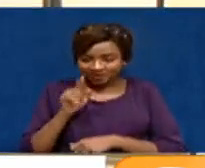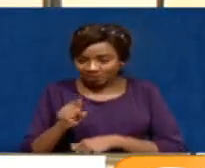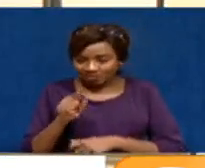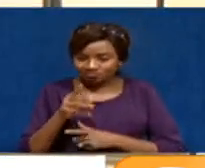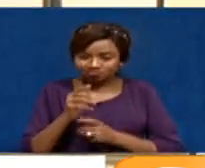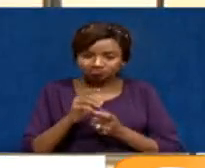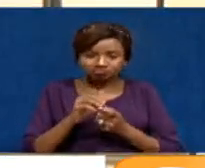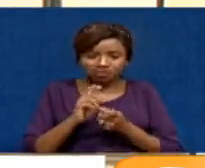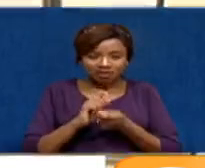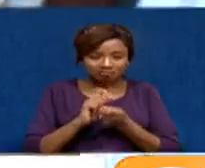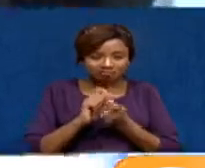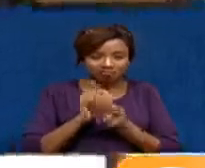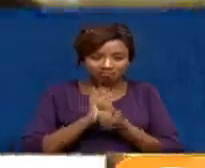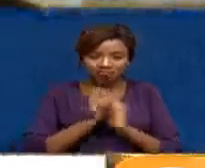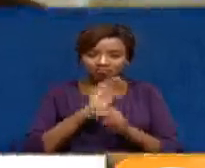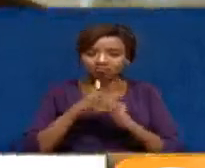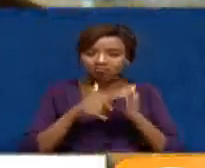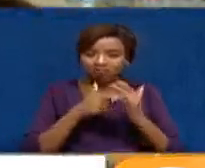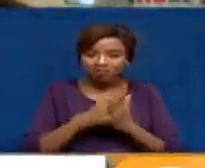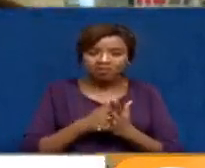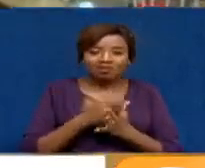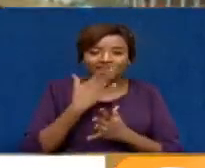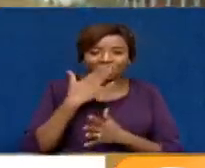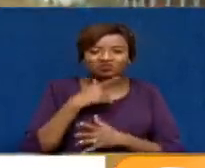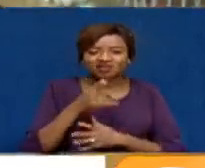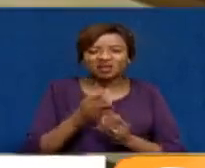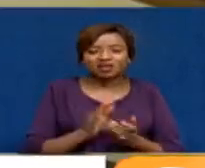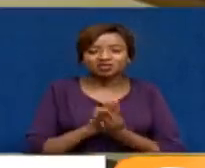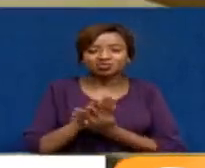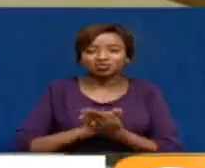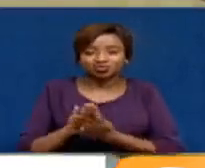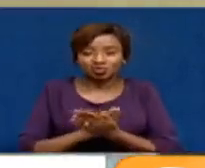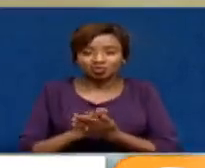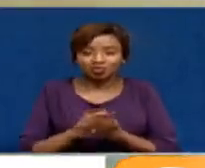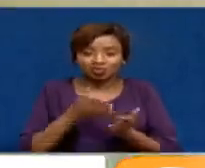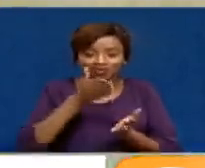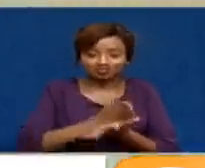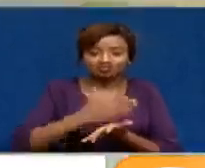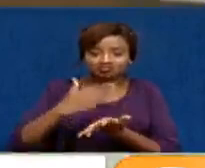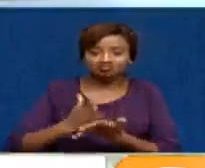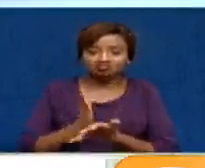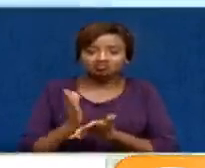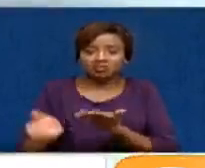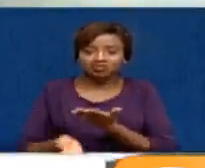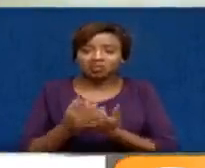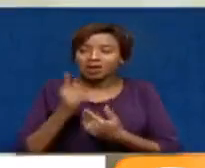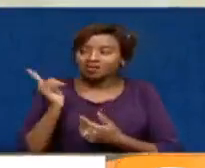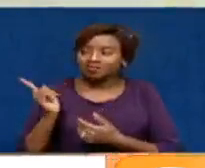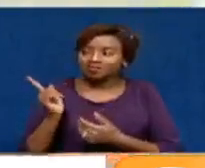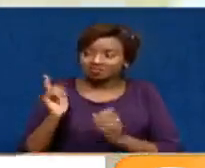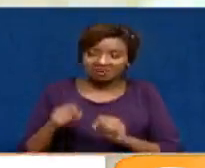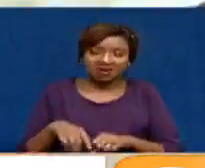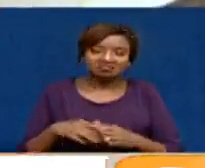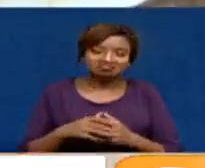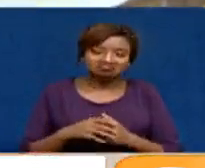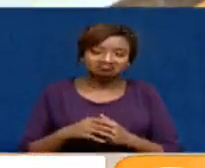the fats in the oils into soap. We put the soap into what we call molds. This is to enable the soap now to form the shape